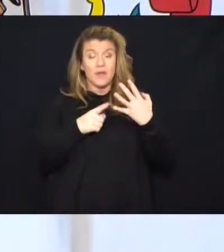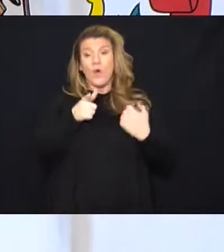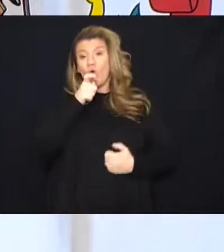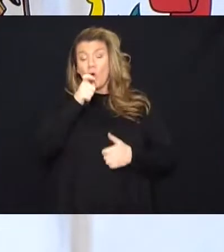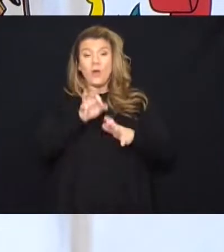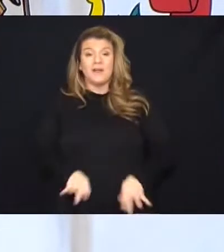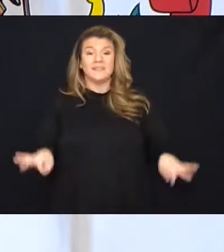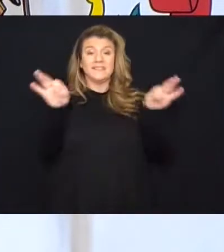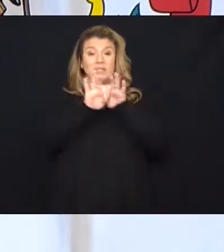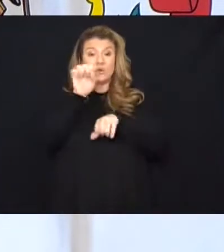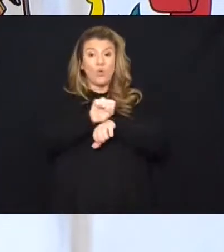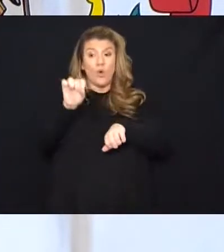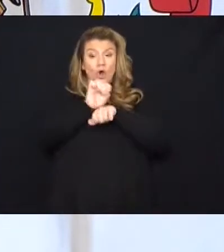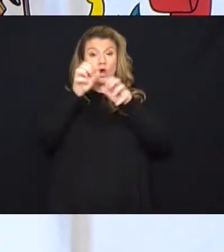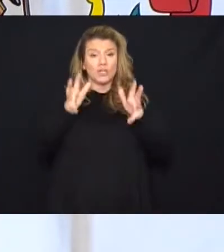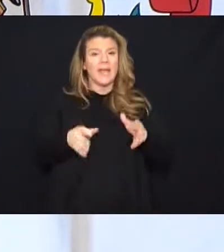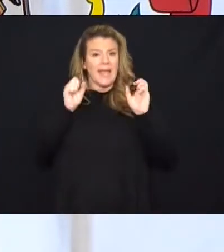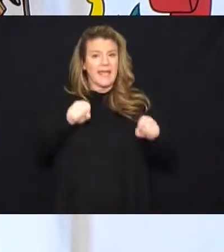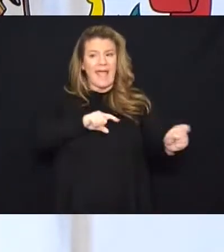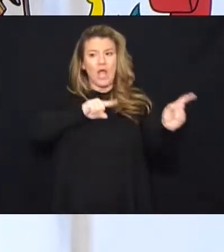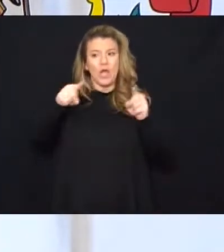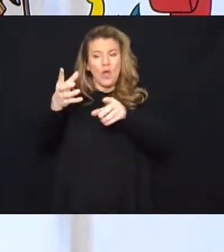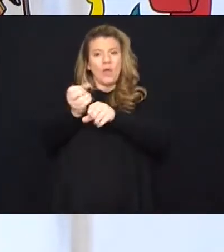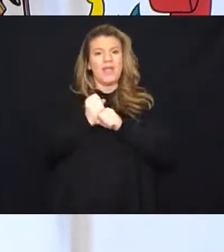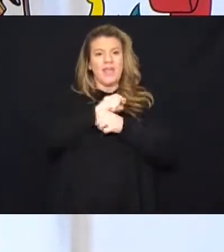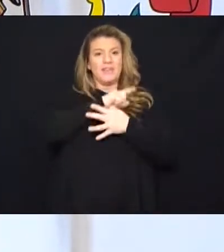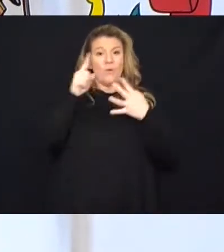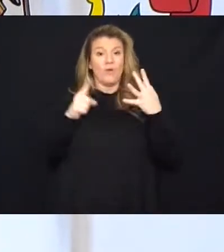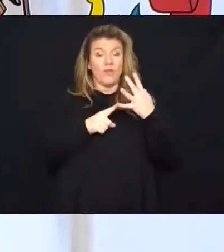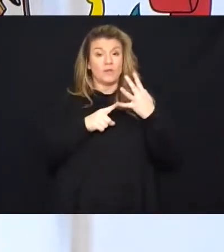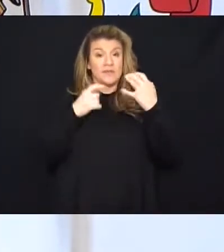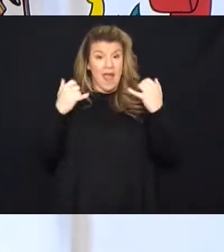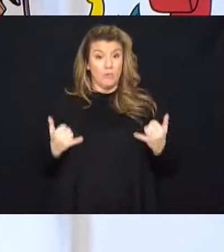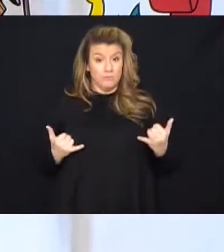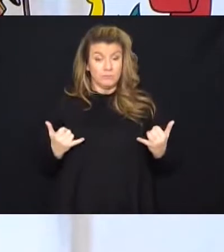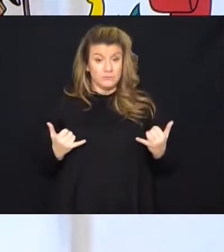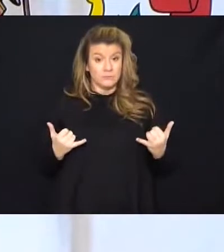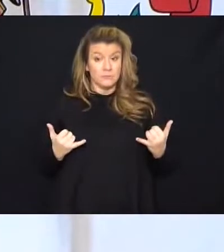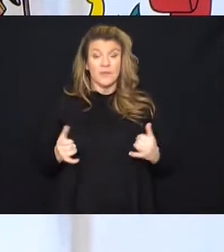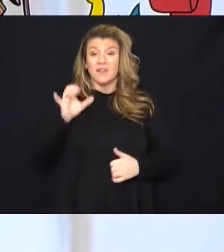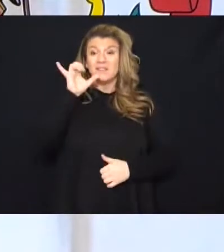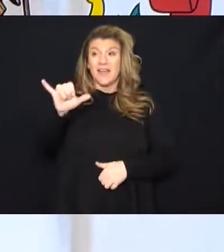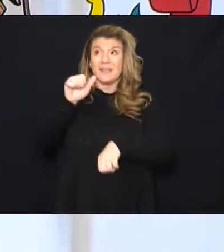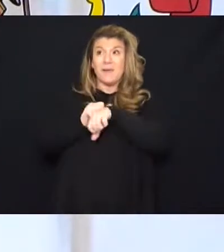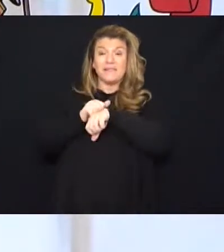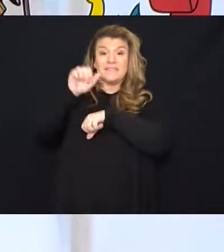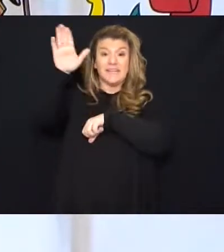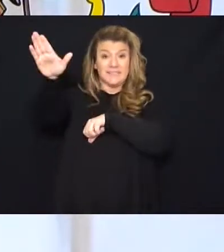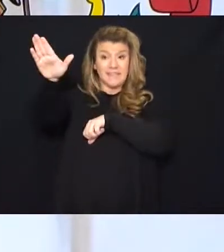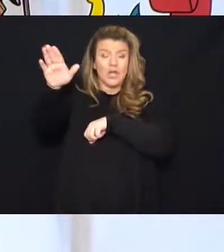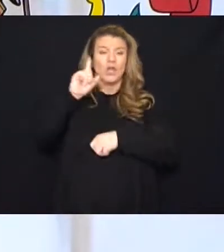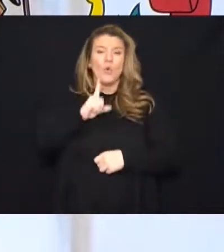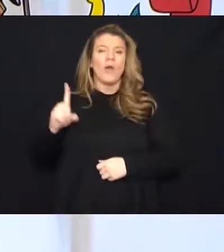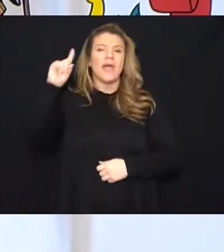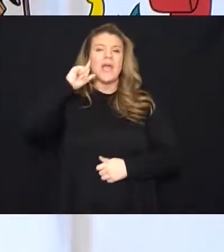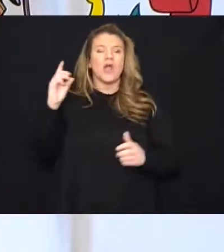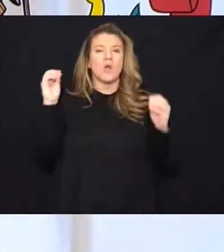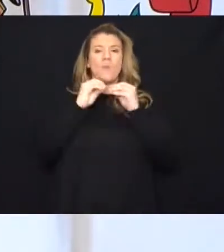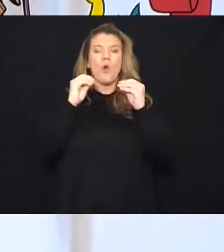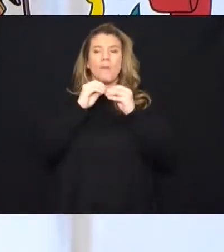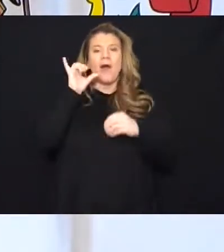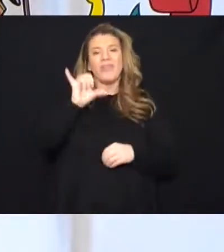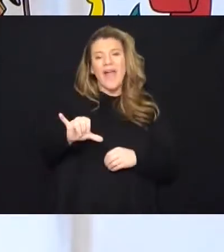essential workers, can get that 4th dose, and they can get it right now. So that'll be going up, and you'll be hearing a whole lot more about that